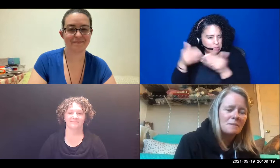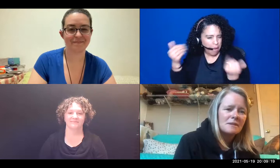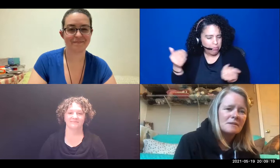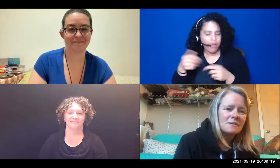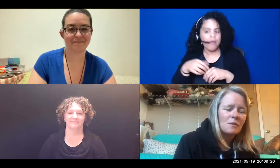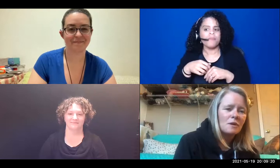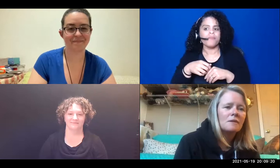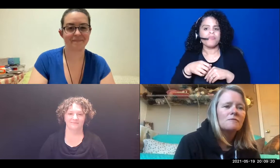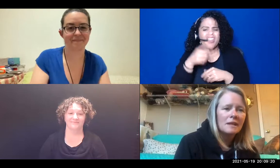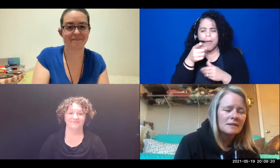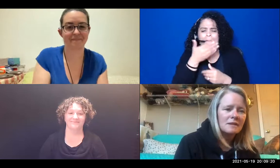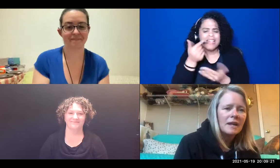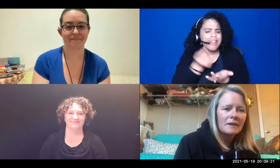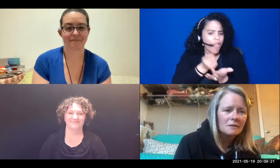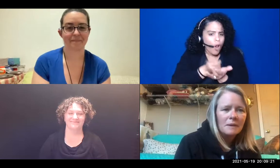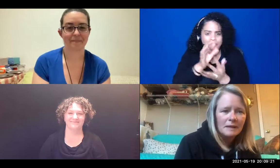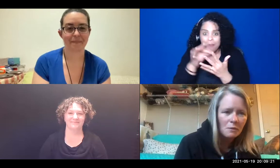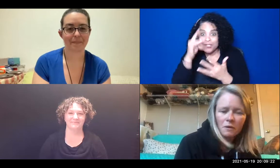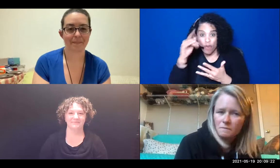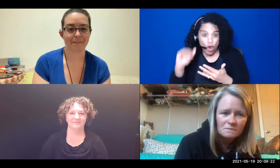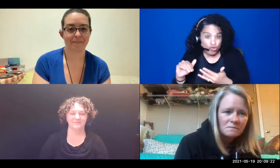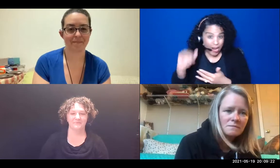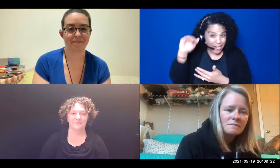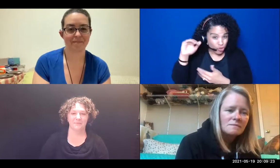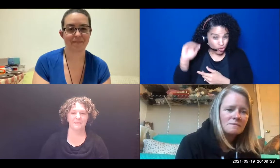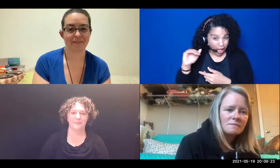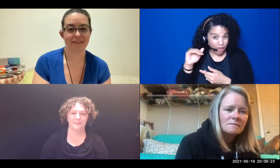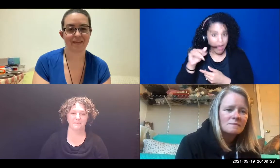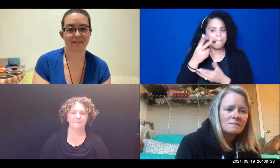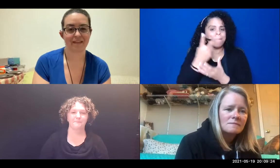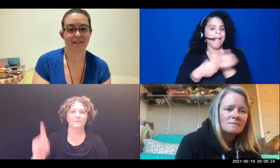therapy options for raising a child bilingual?